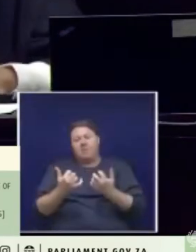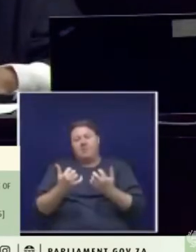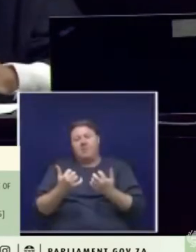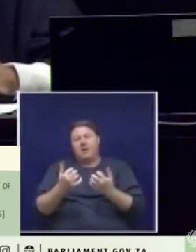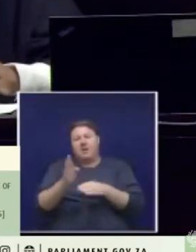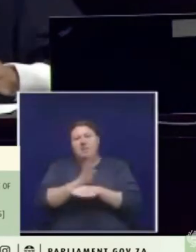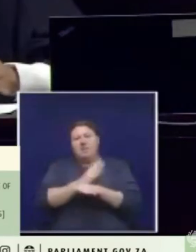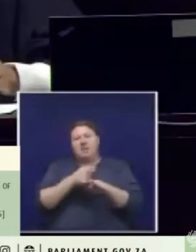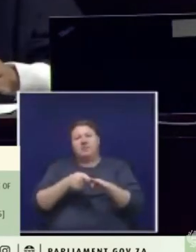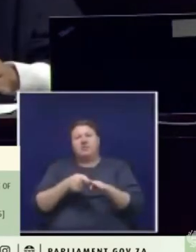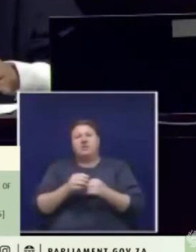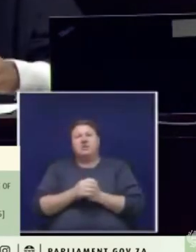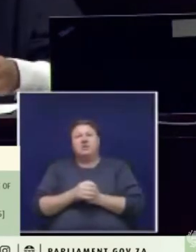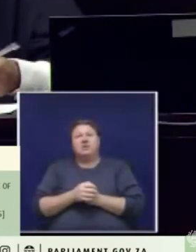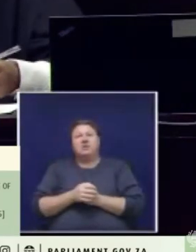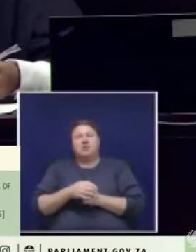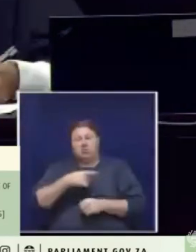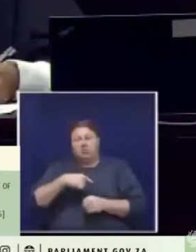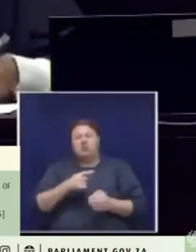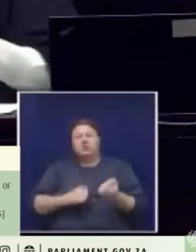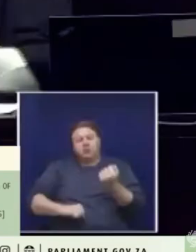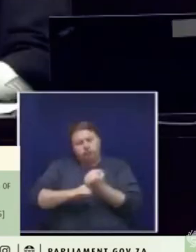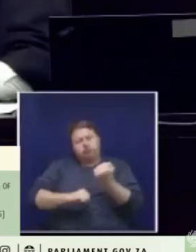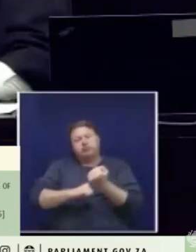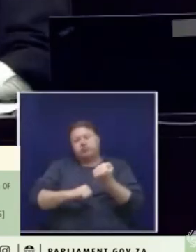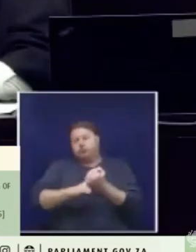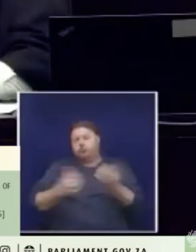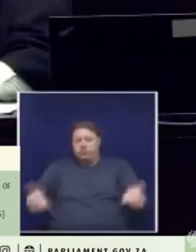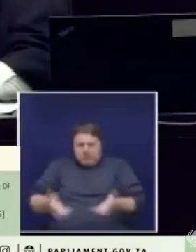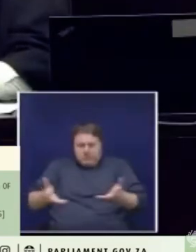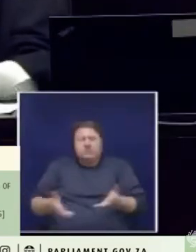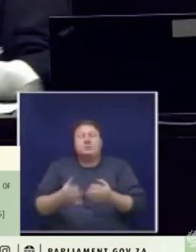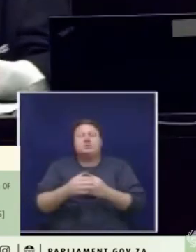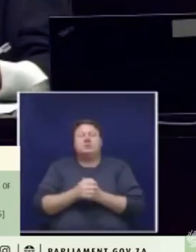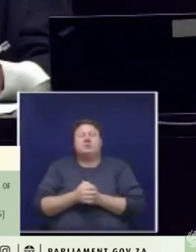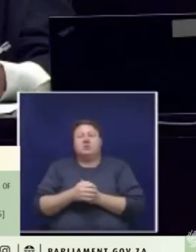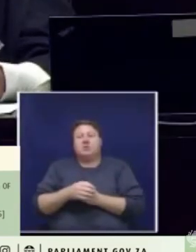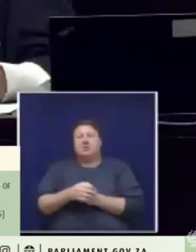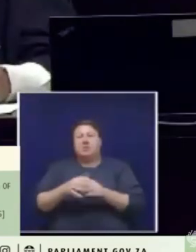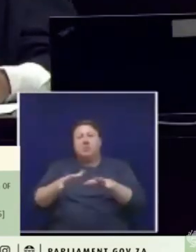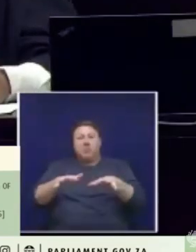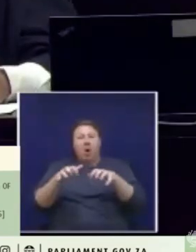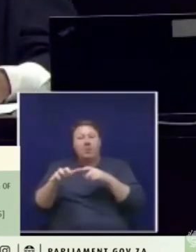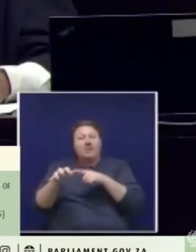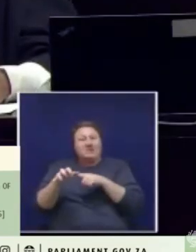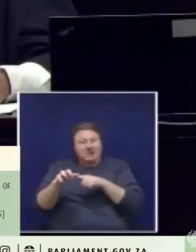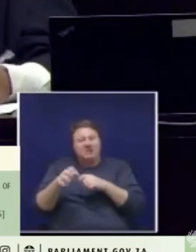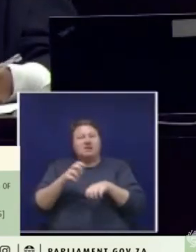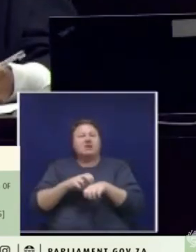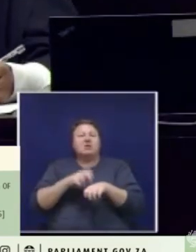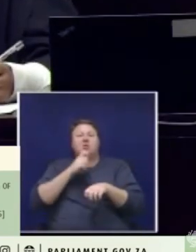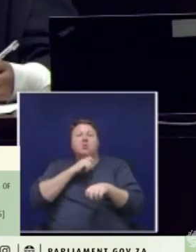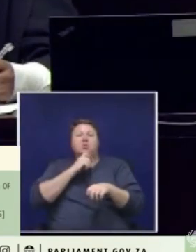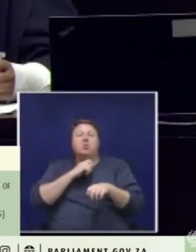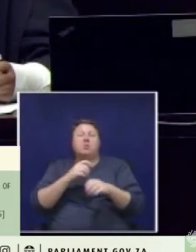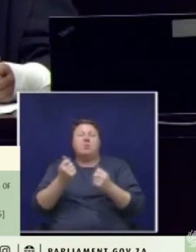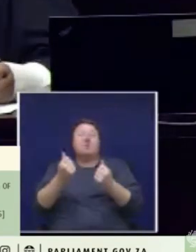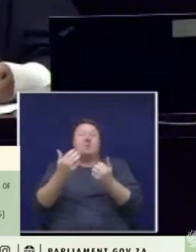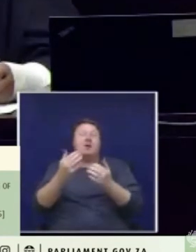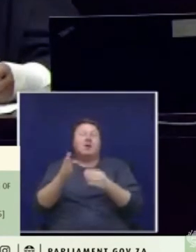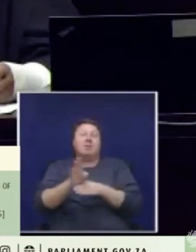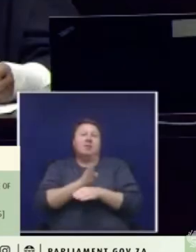bills. We have long advocated as the ACDP that we as parliamentarians need to make use of the provisions of the Money